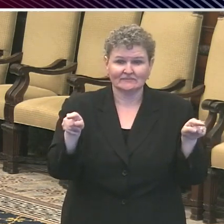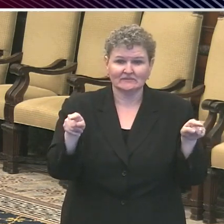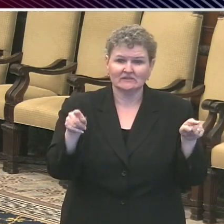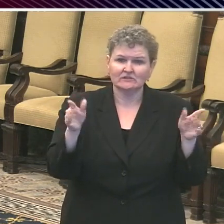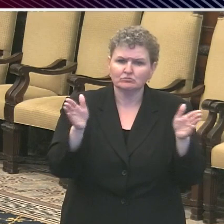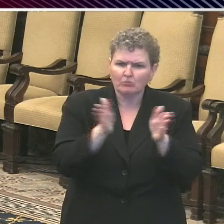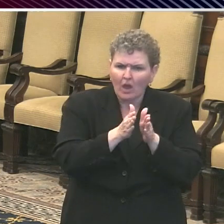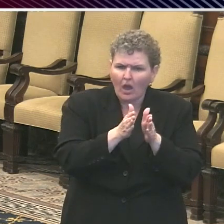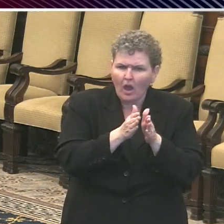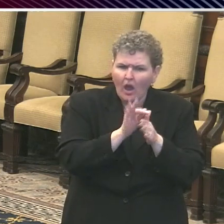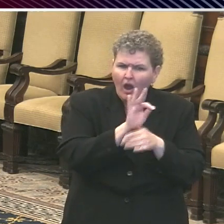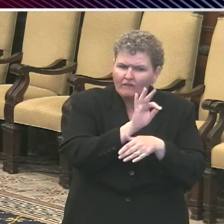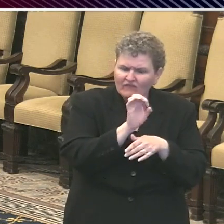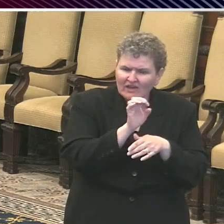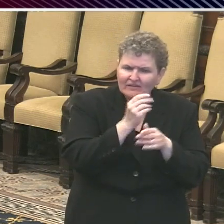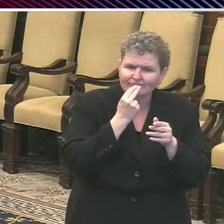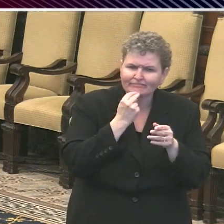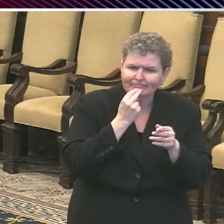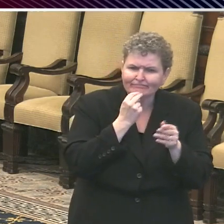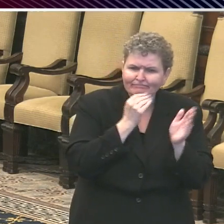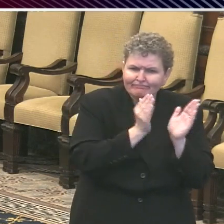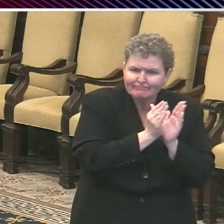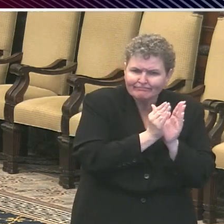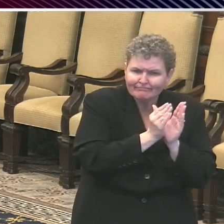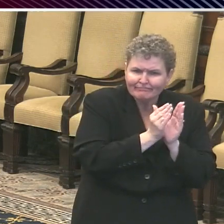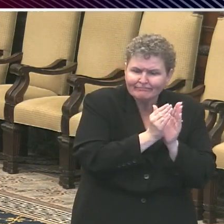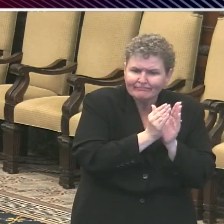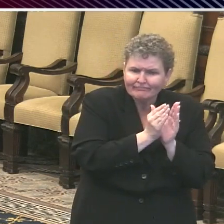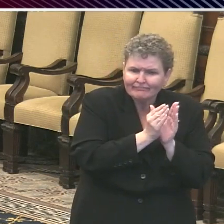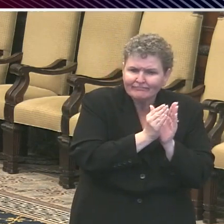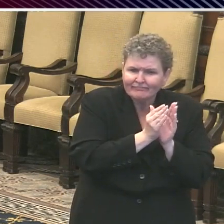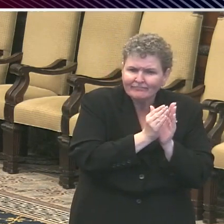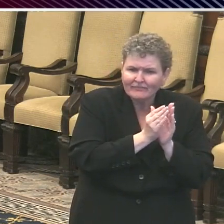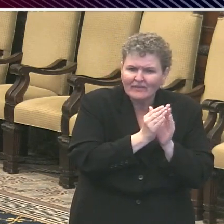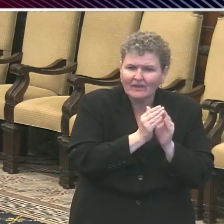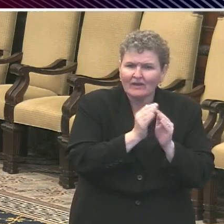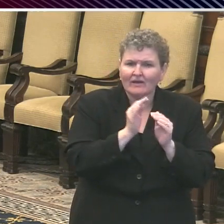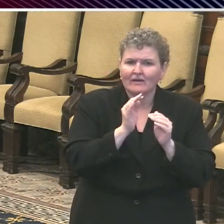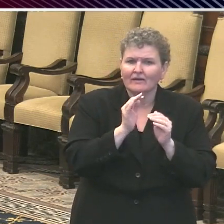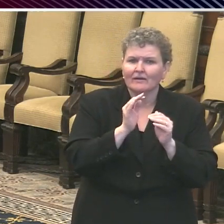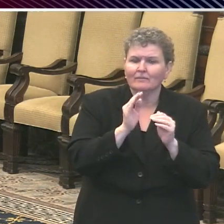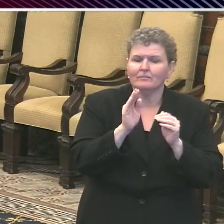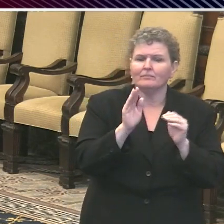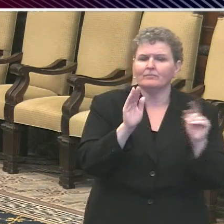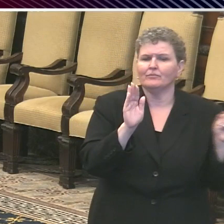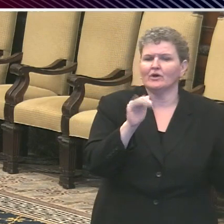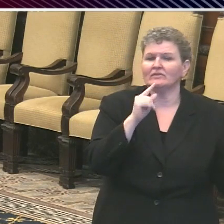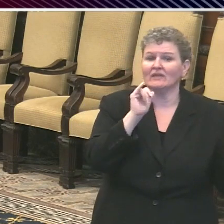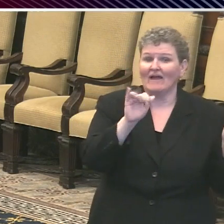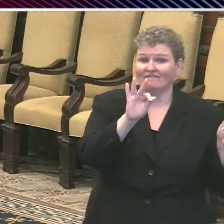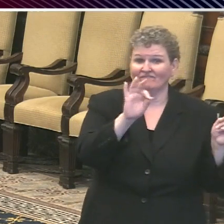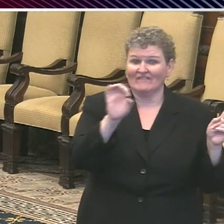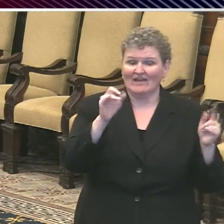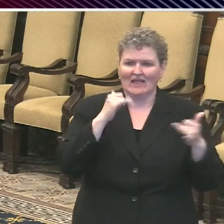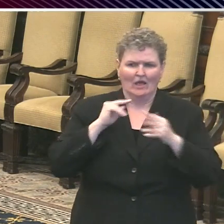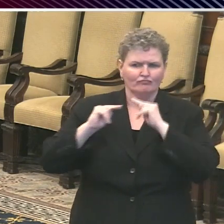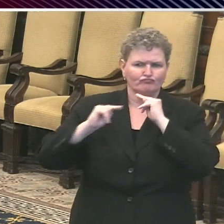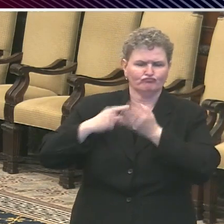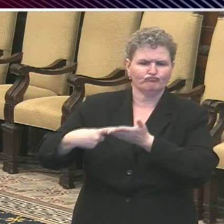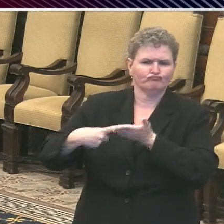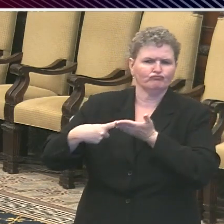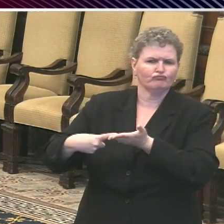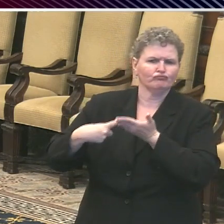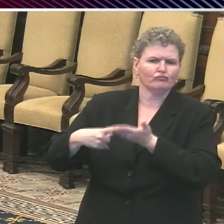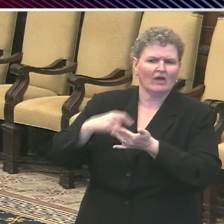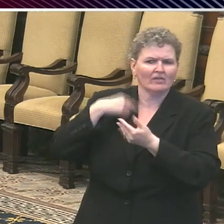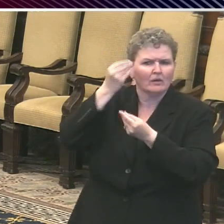on the cost of the salaries and benefits. And that fee is currently being negotiated. And certainly we will be sharing that in the entire